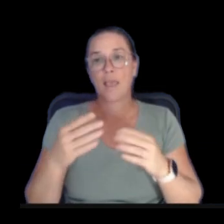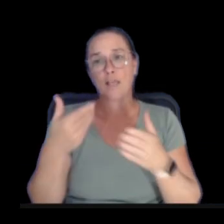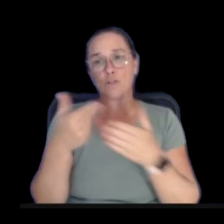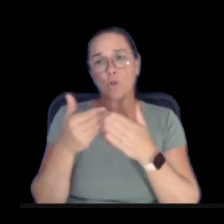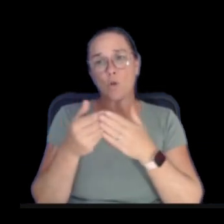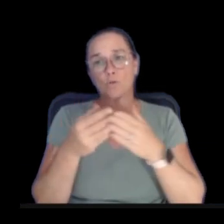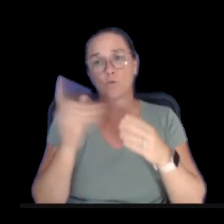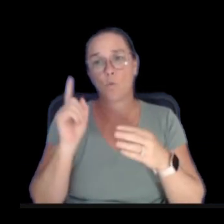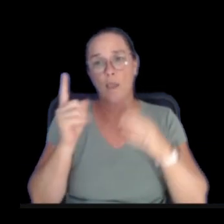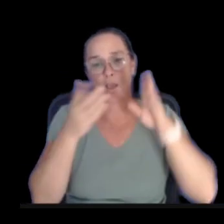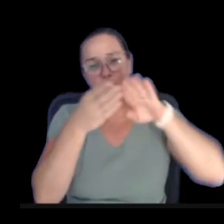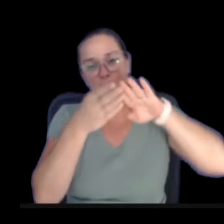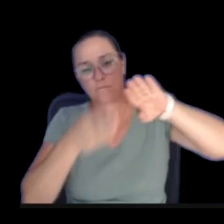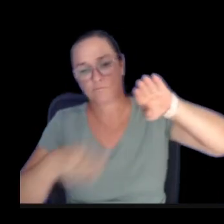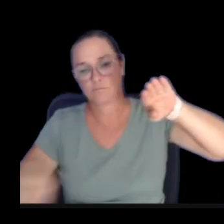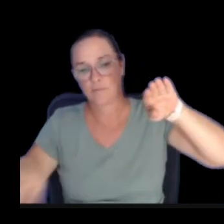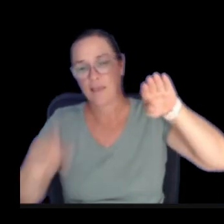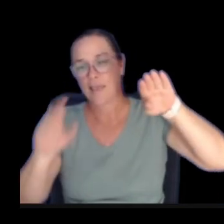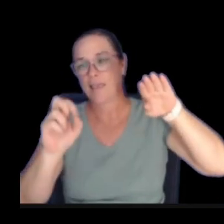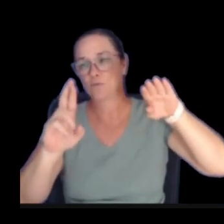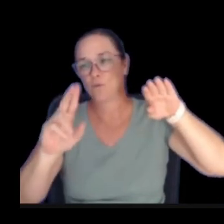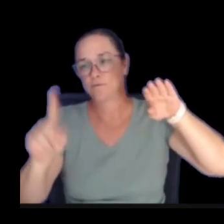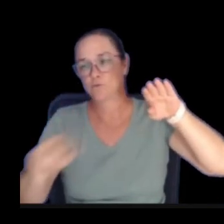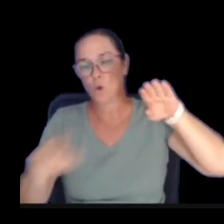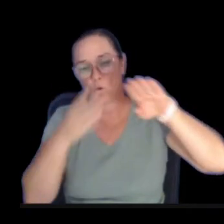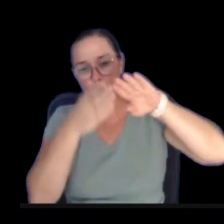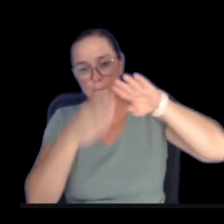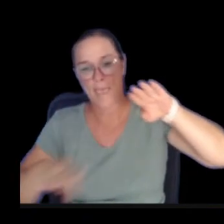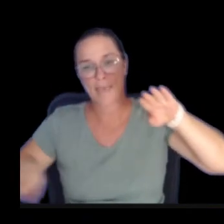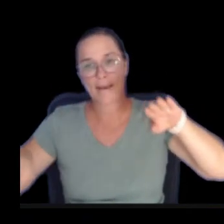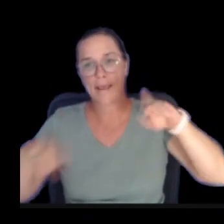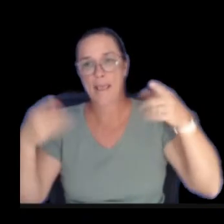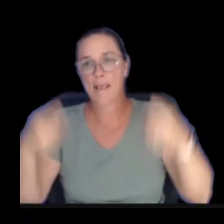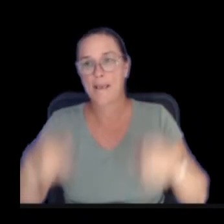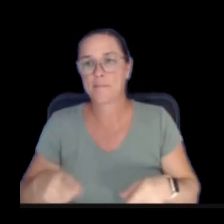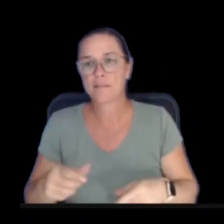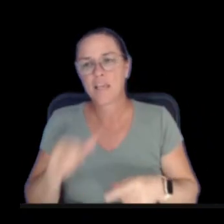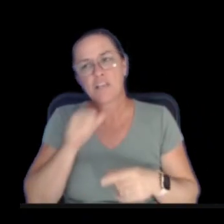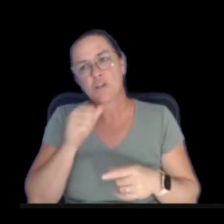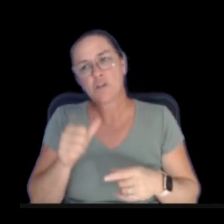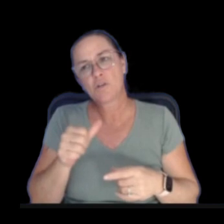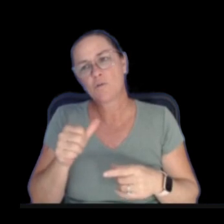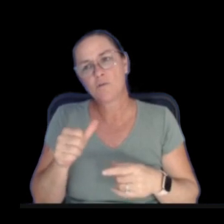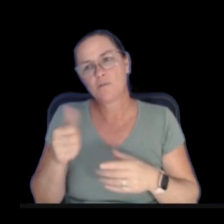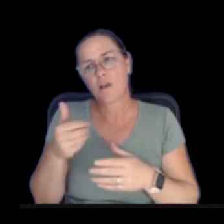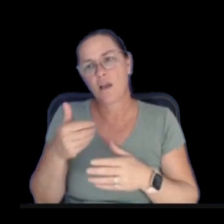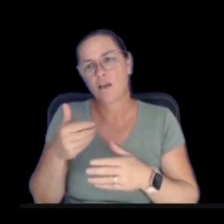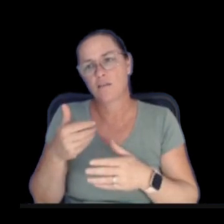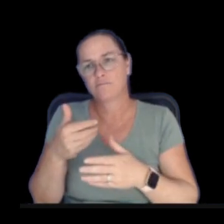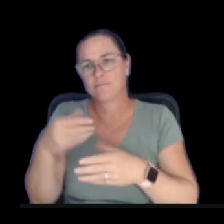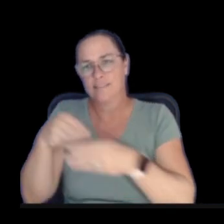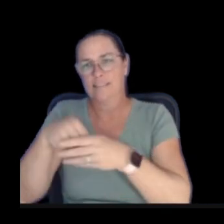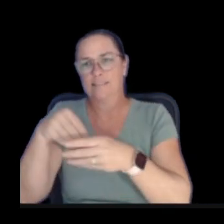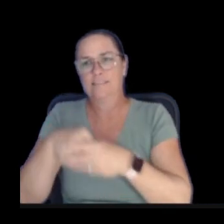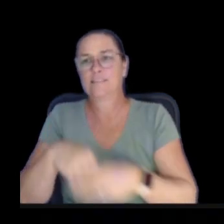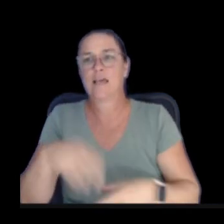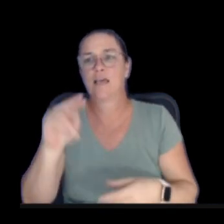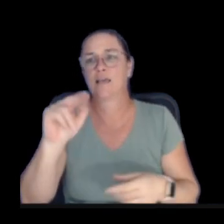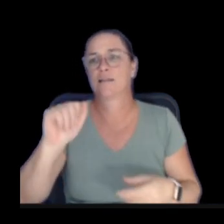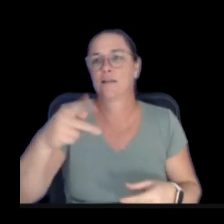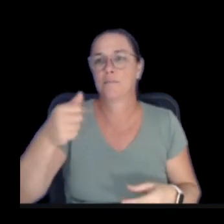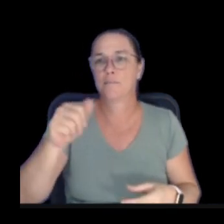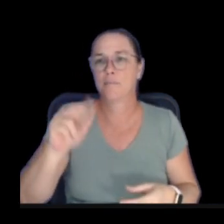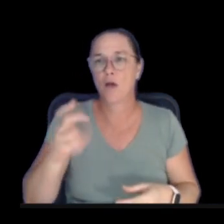seeing accumulation, with not so much signal from Pūʻoʻo itself or from the Nāpau crater area right in